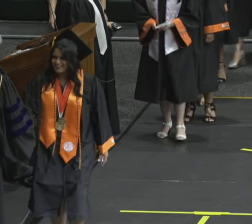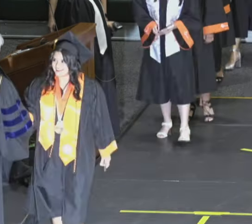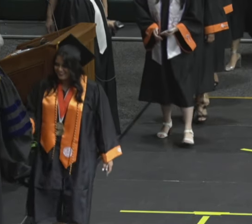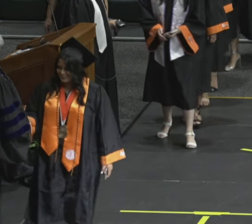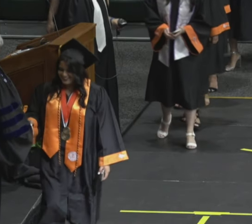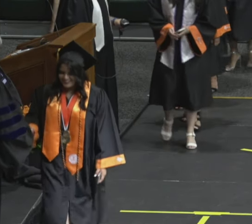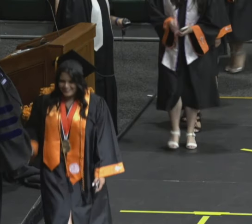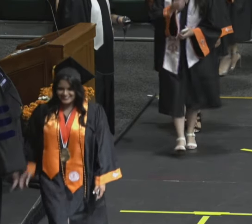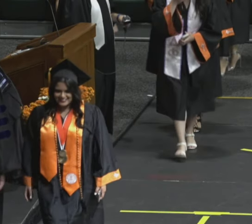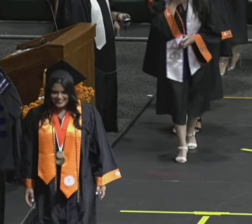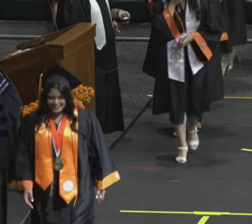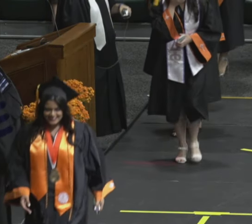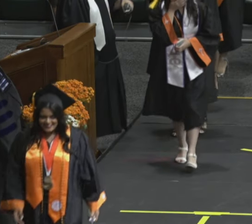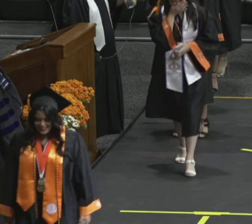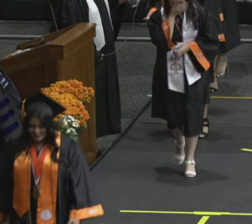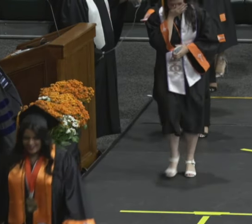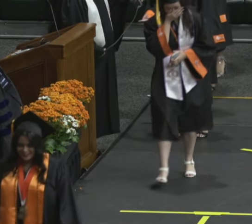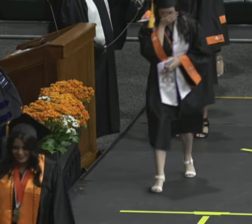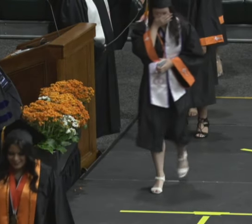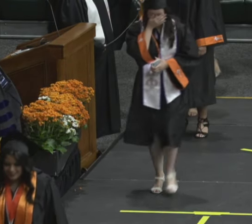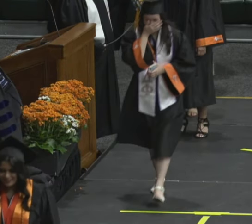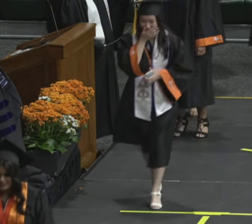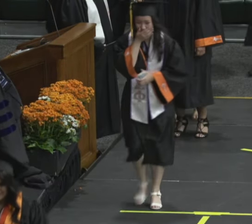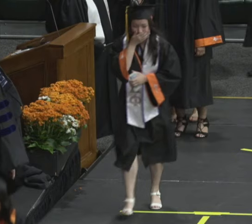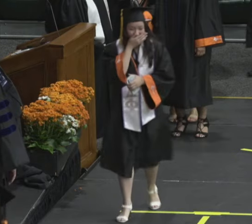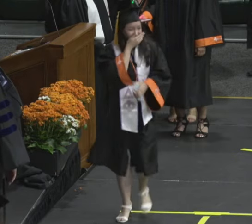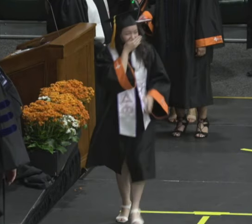Tam Nok Huynh.